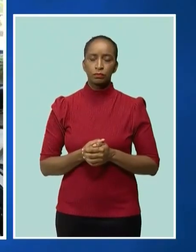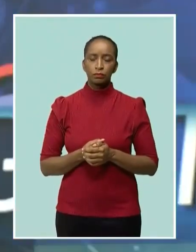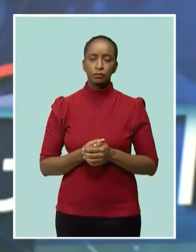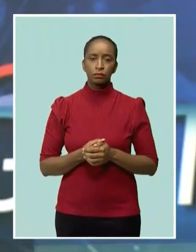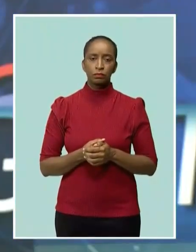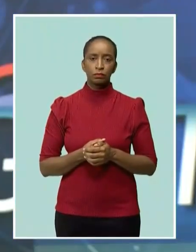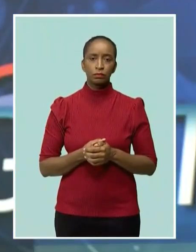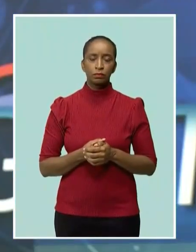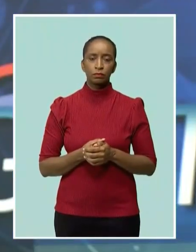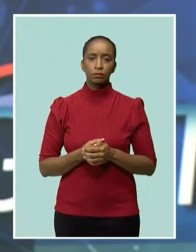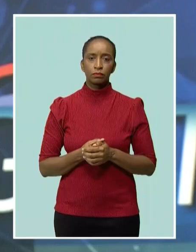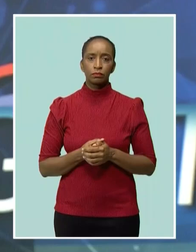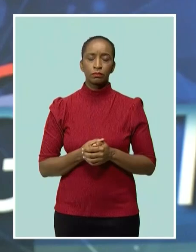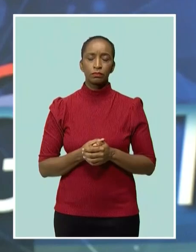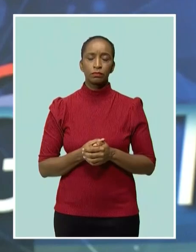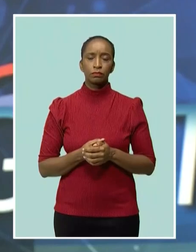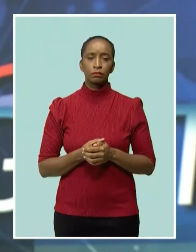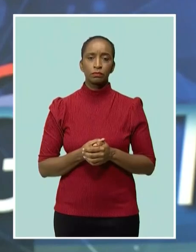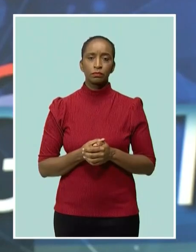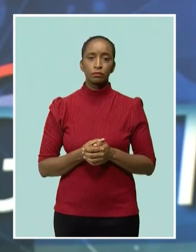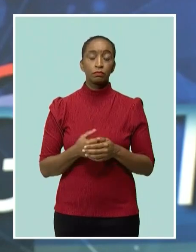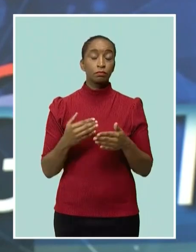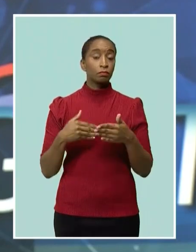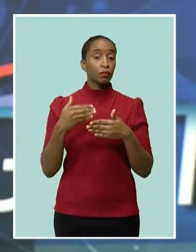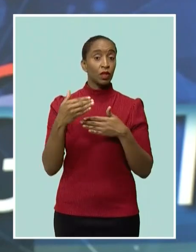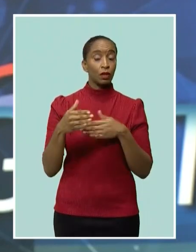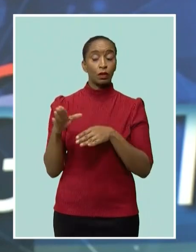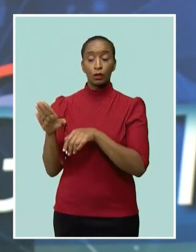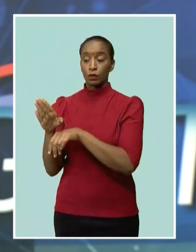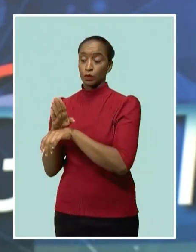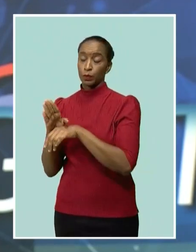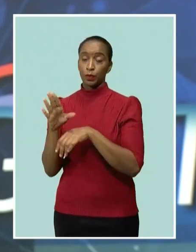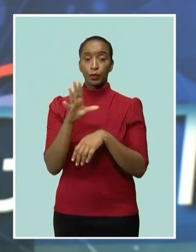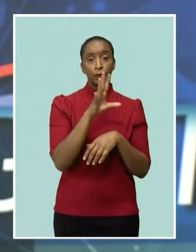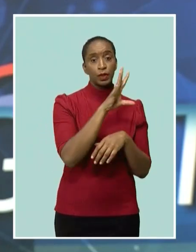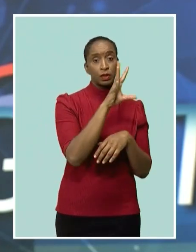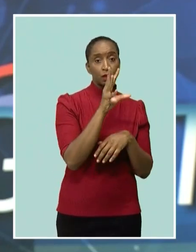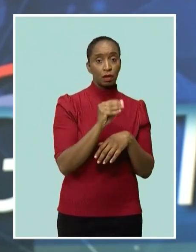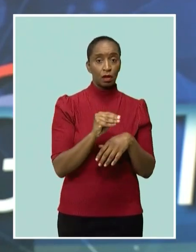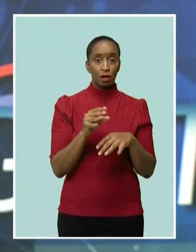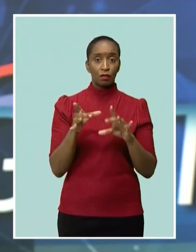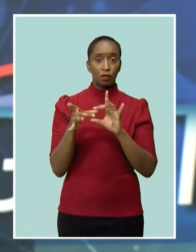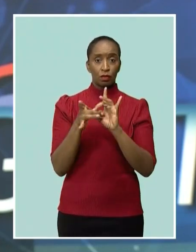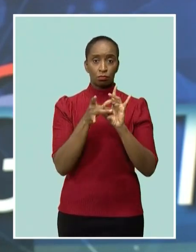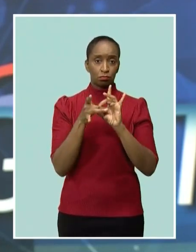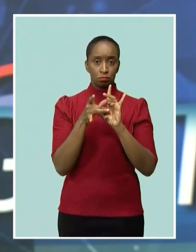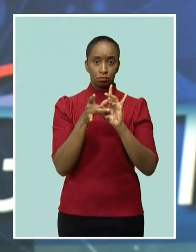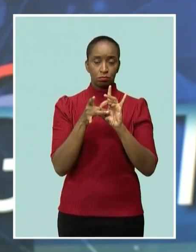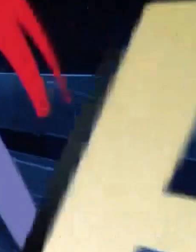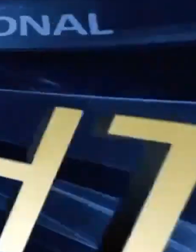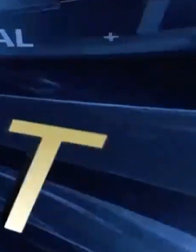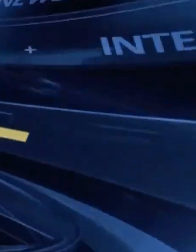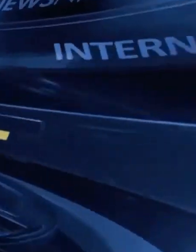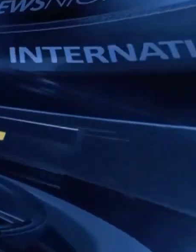News. Thanks, Crystal. Well, coming up, Barbados and African countries strengthening ties through MOUs.